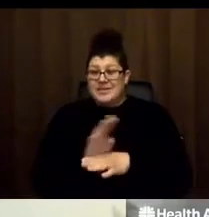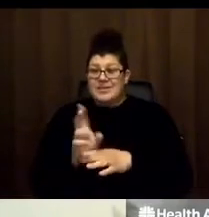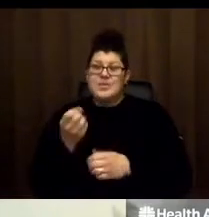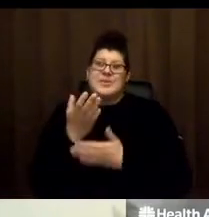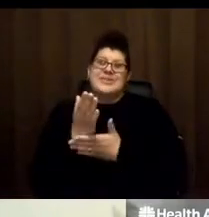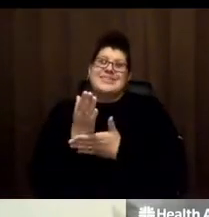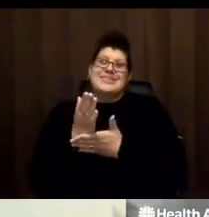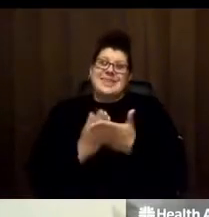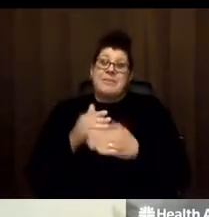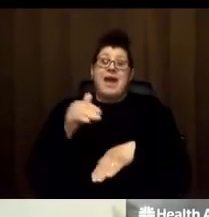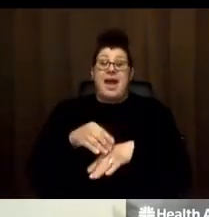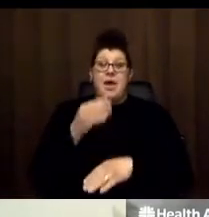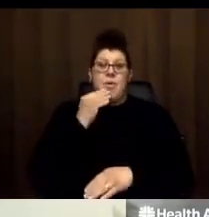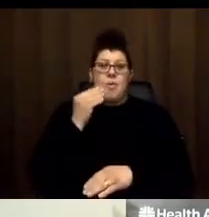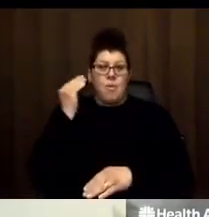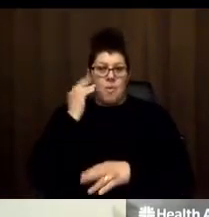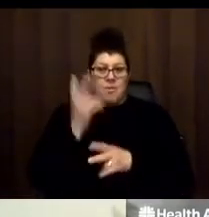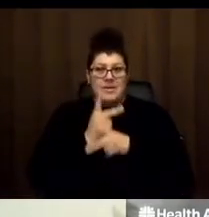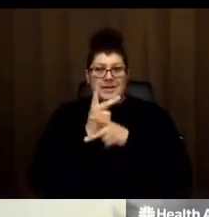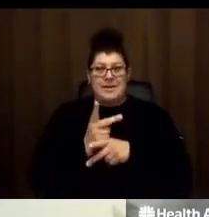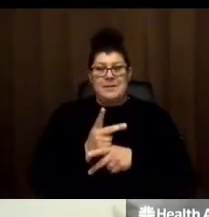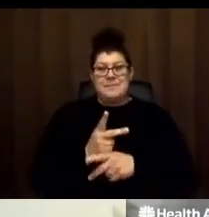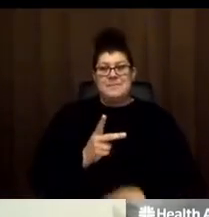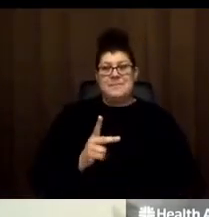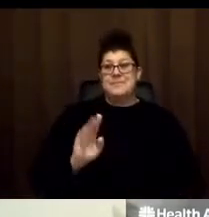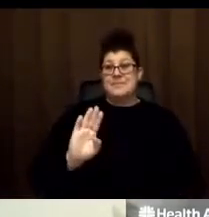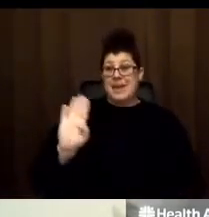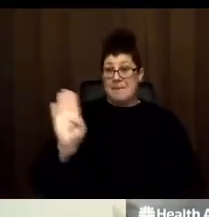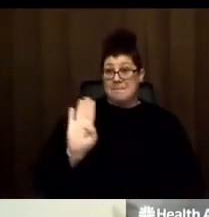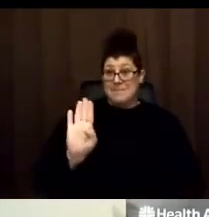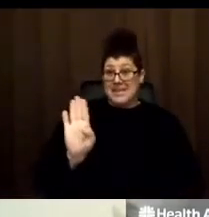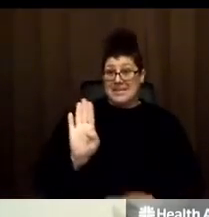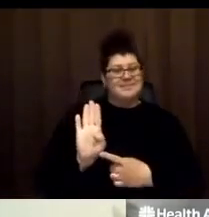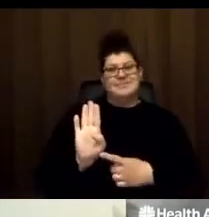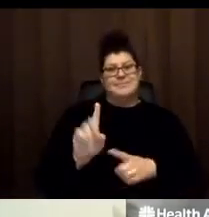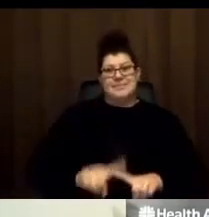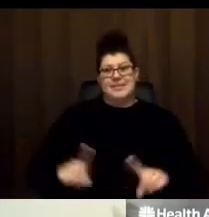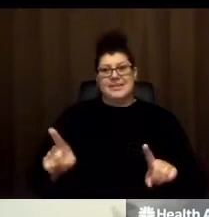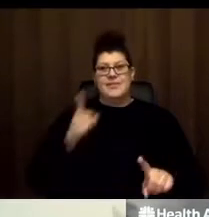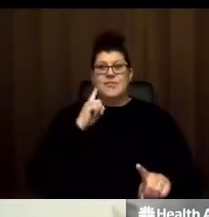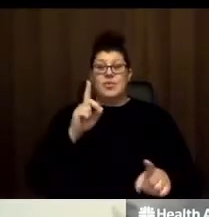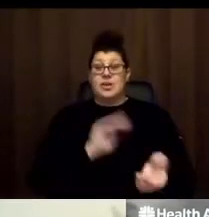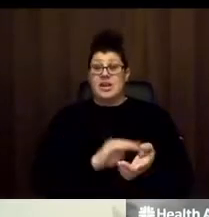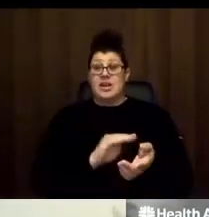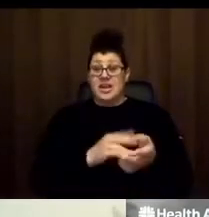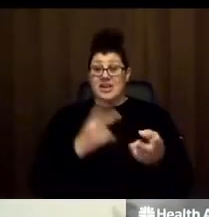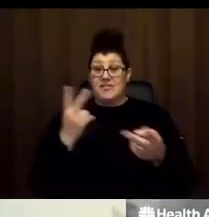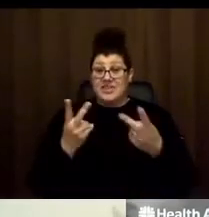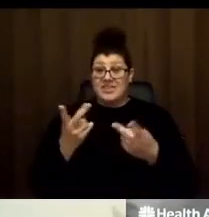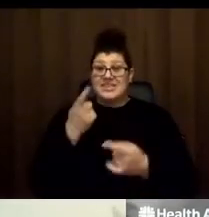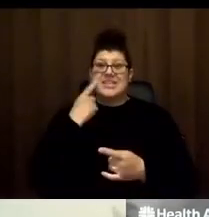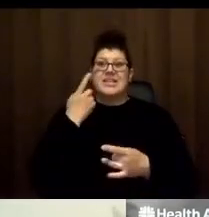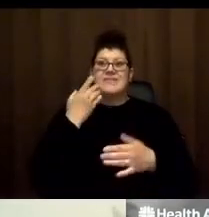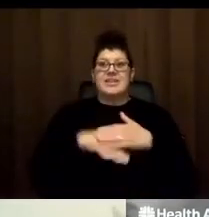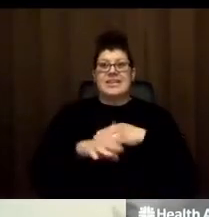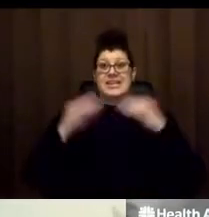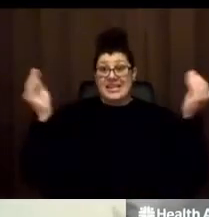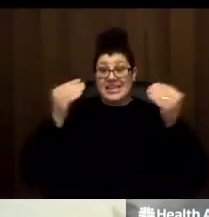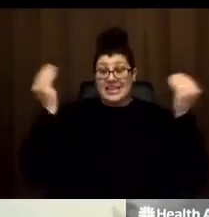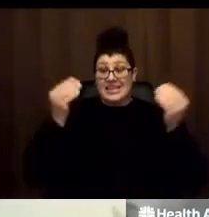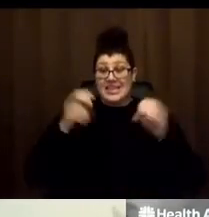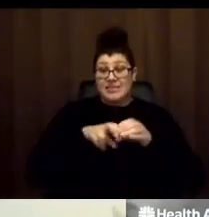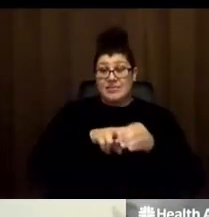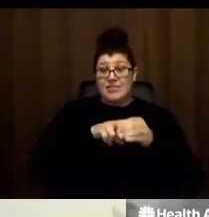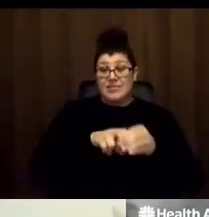home. Your Part B, covers doctor's visits, ambulance services, physical therapy, and even